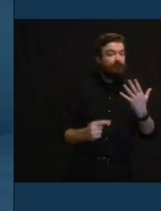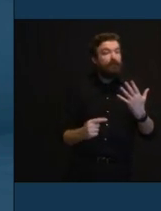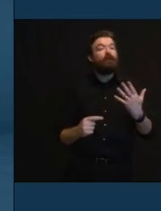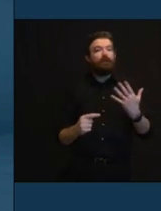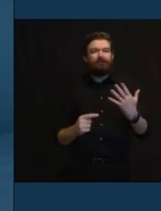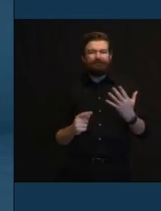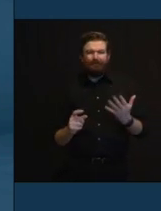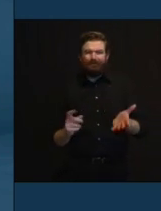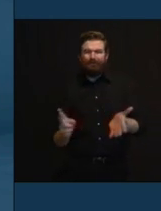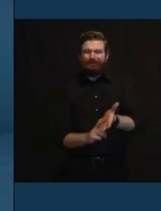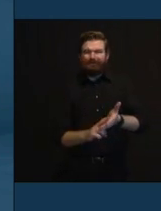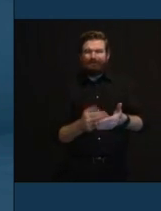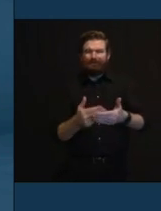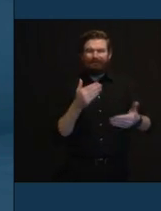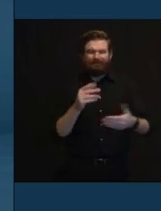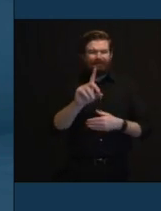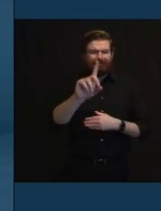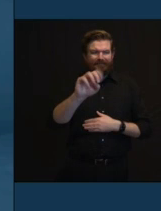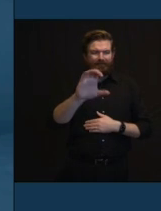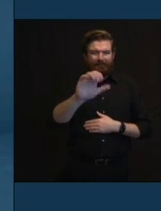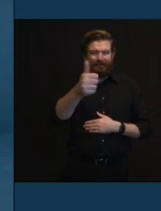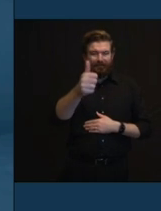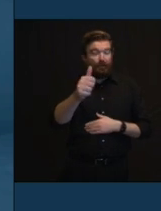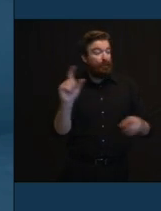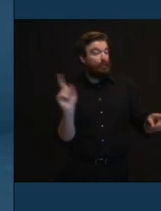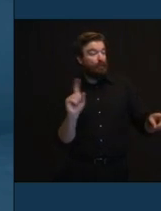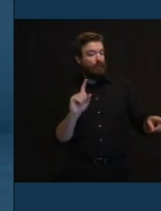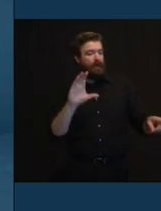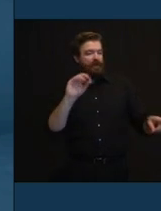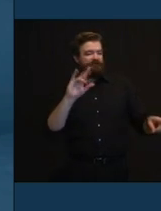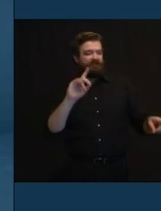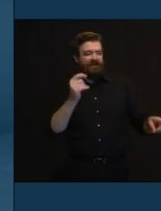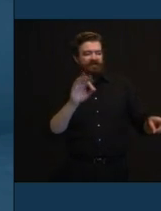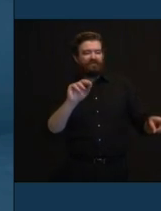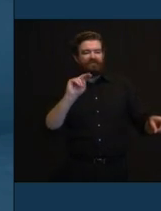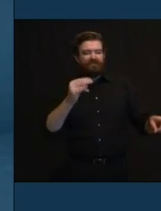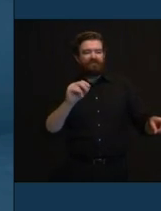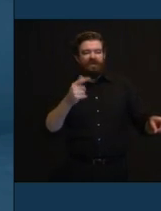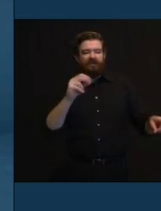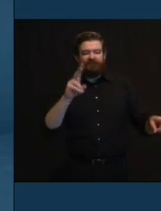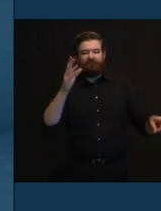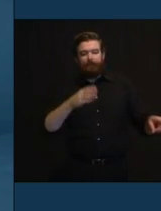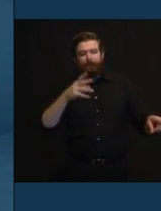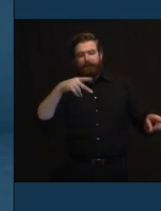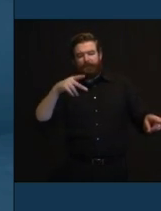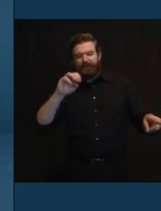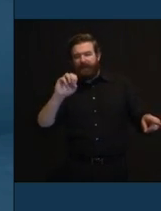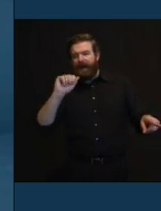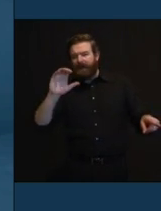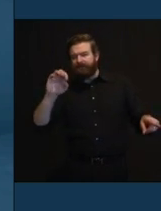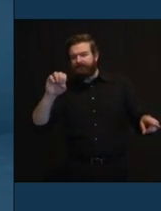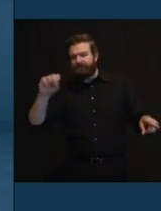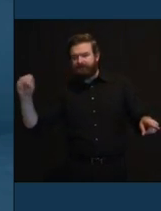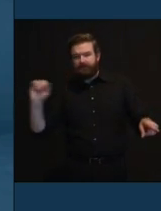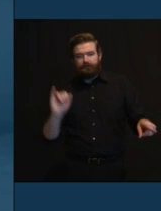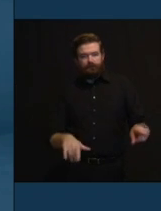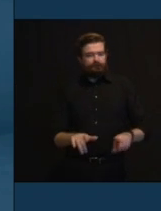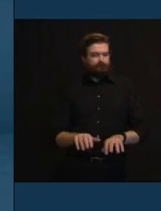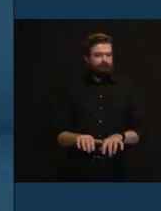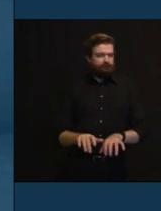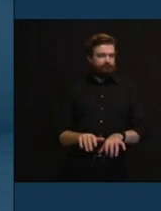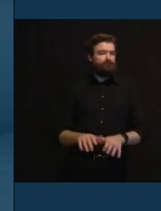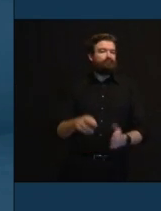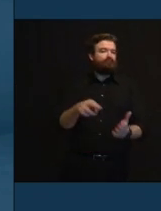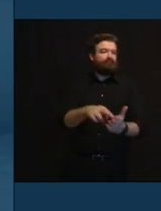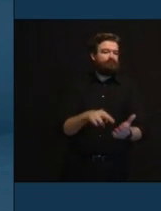covid19.nj.gov/PPE access. The PPE discount program is just one of the ways that the EDA has been stepping up to help